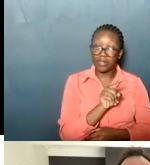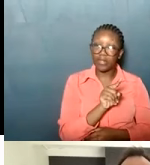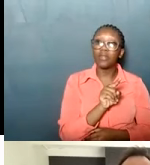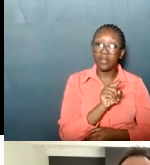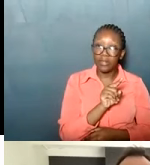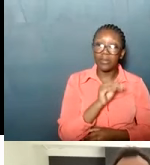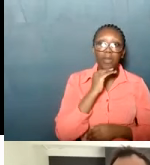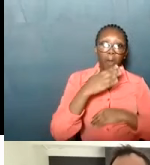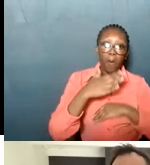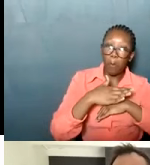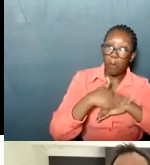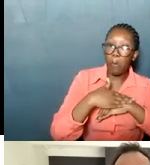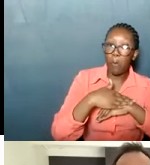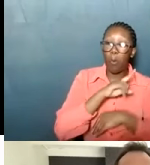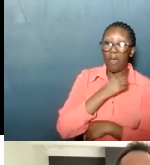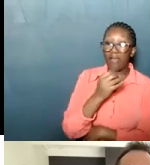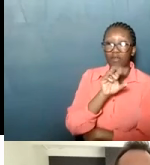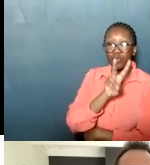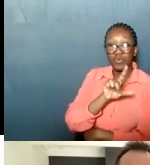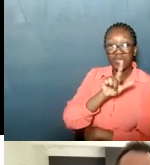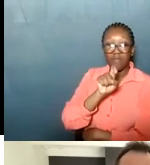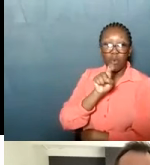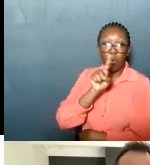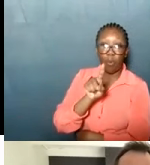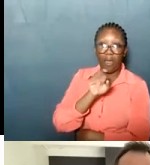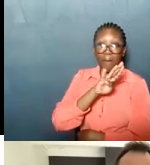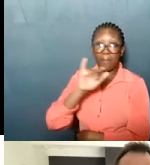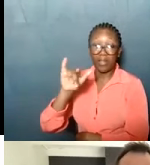staggering $27.1 billion.